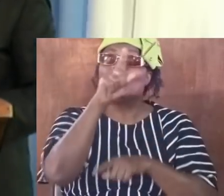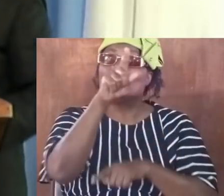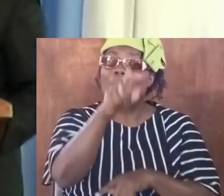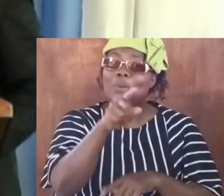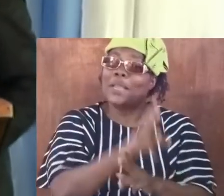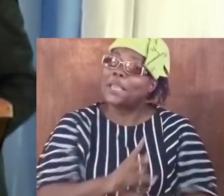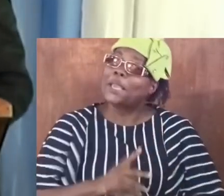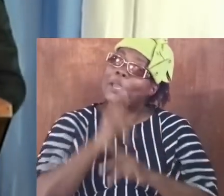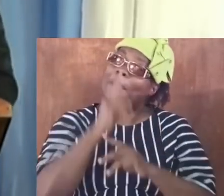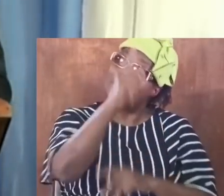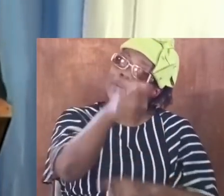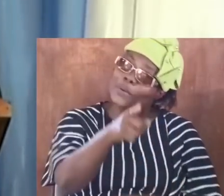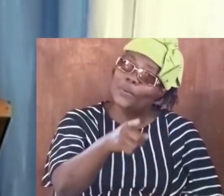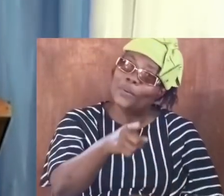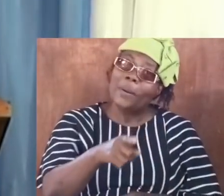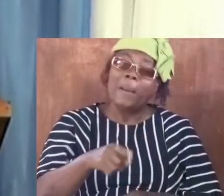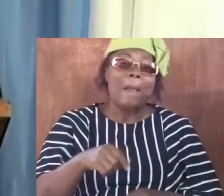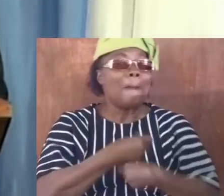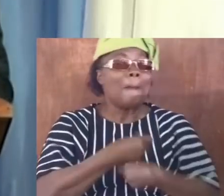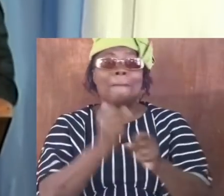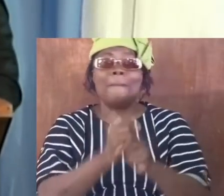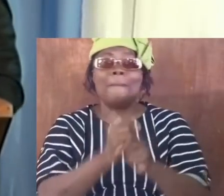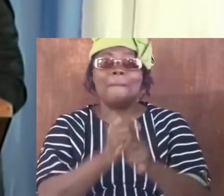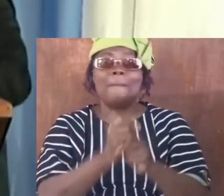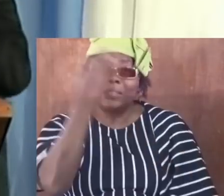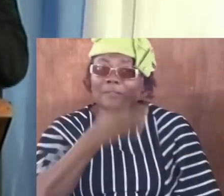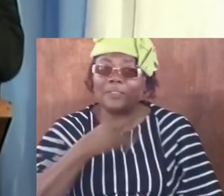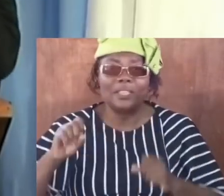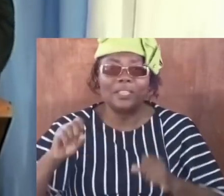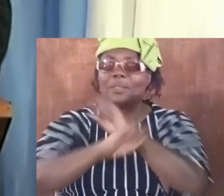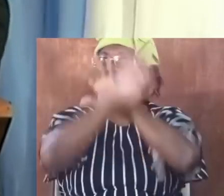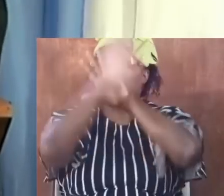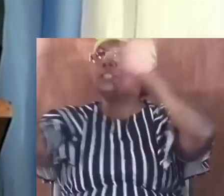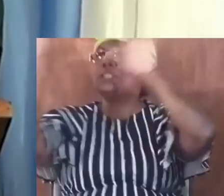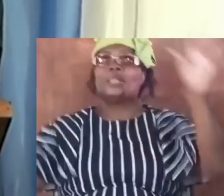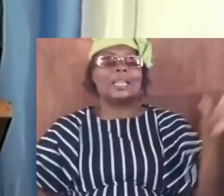to shine upon you. Now, can I say just before I take my seat,